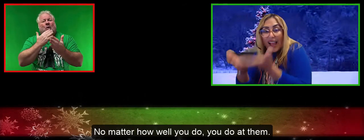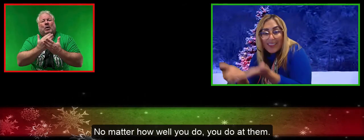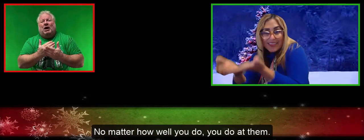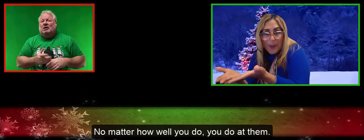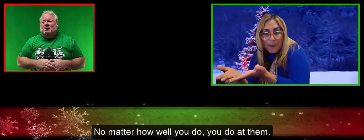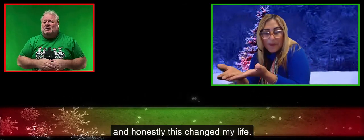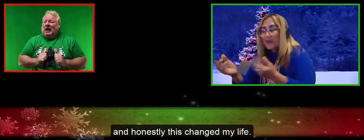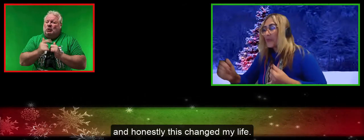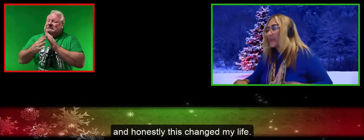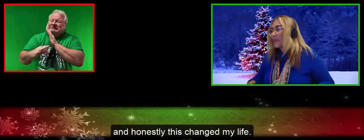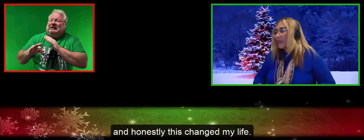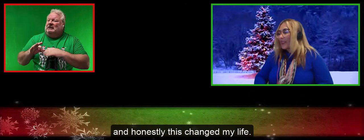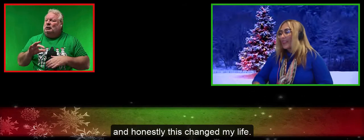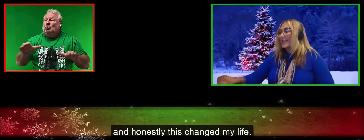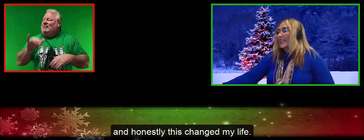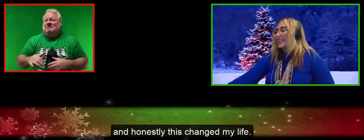at them.